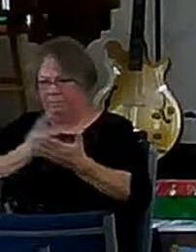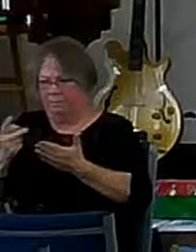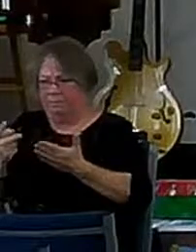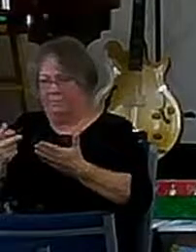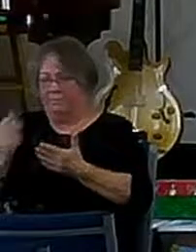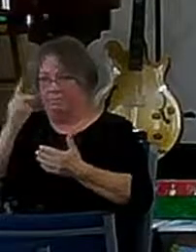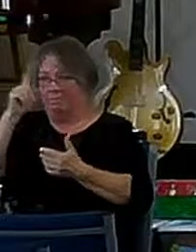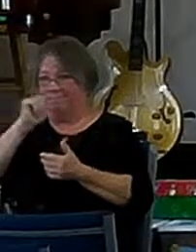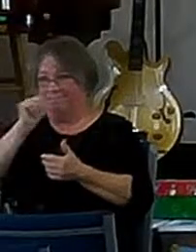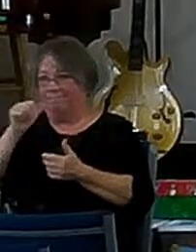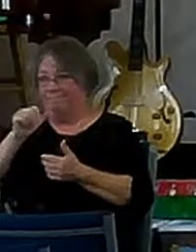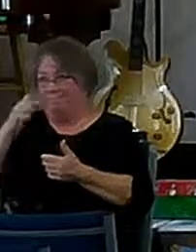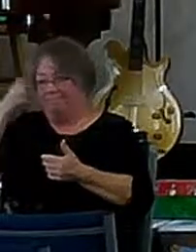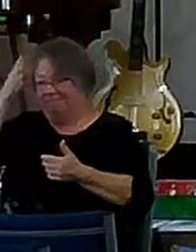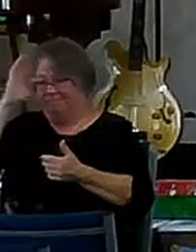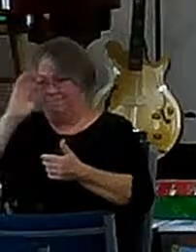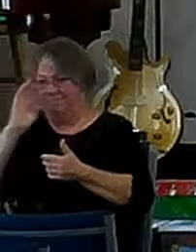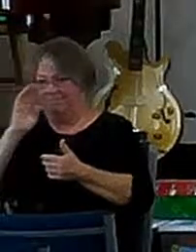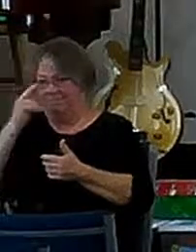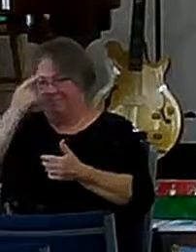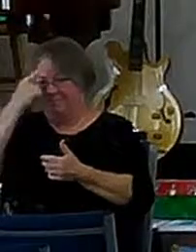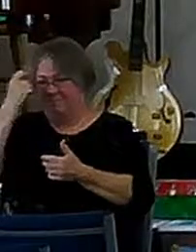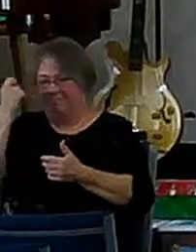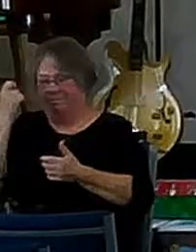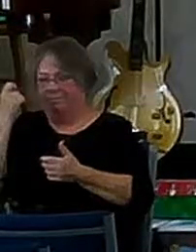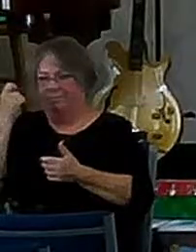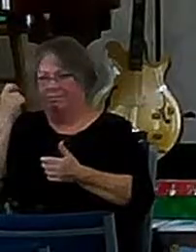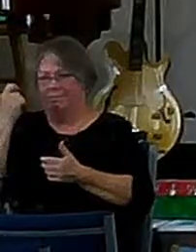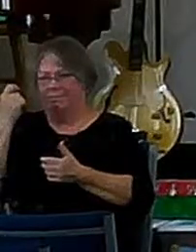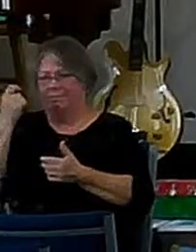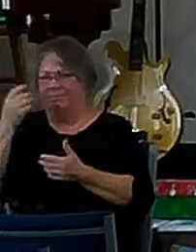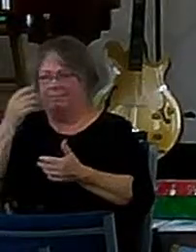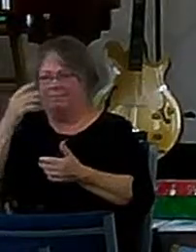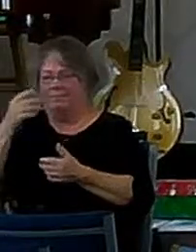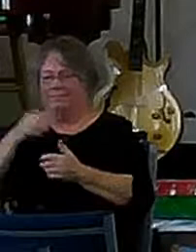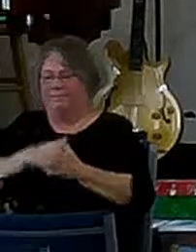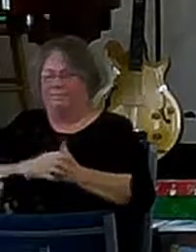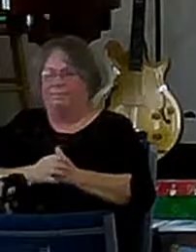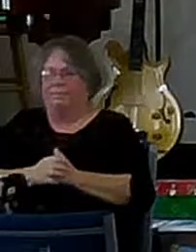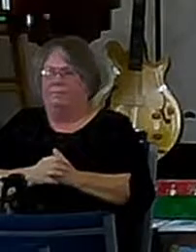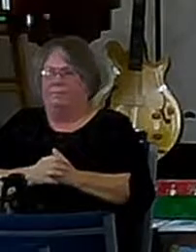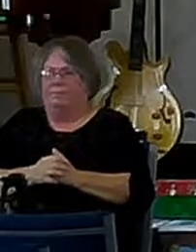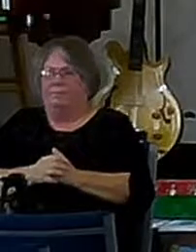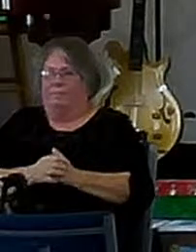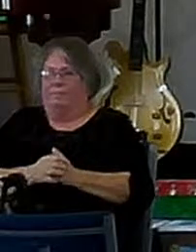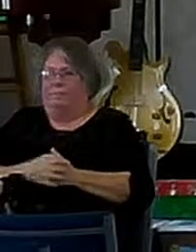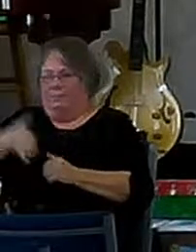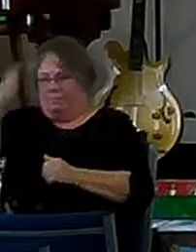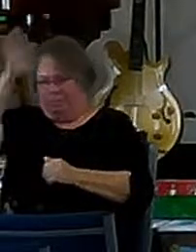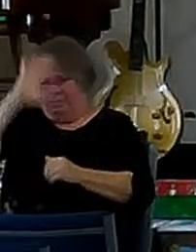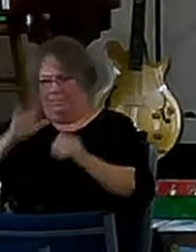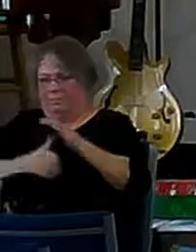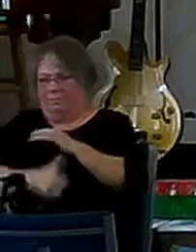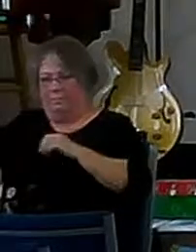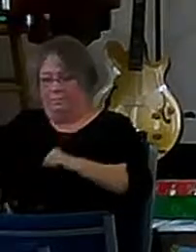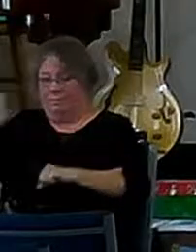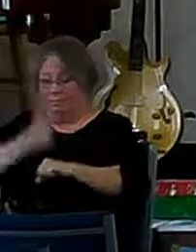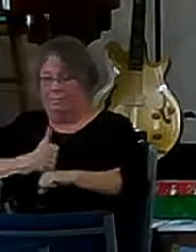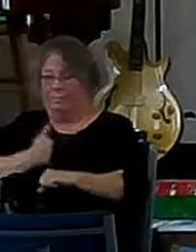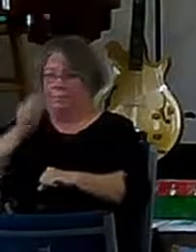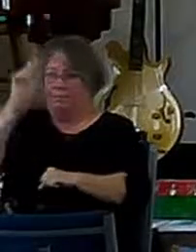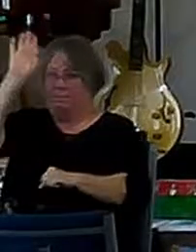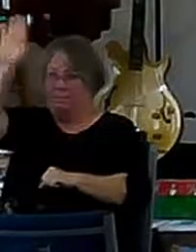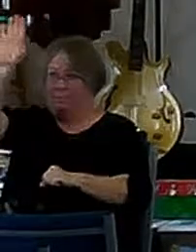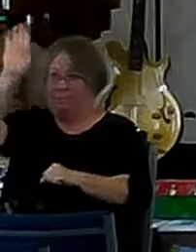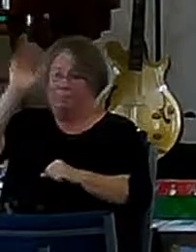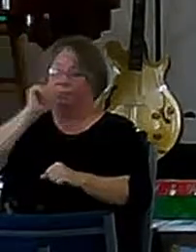God. Because he's not sovereign. He's not able. He doesn't have the